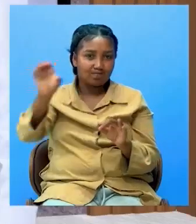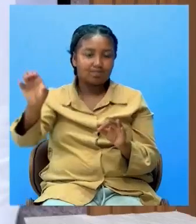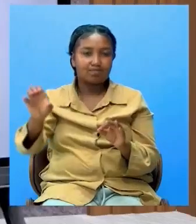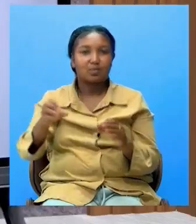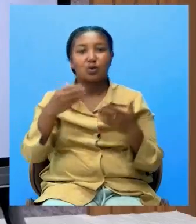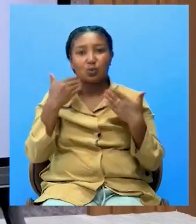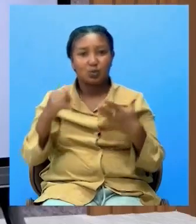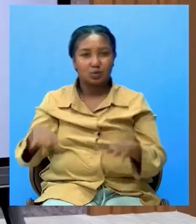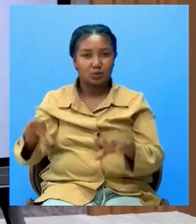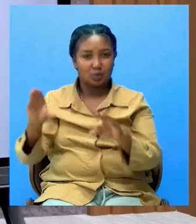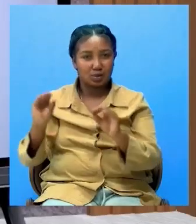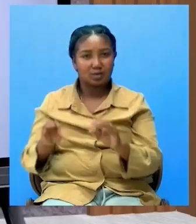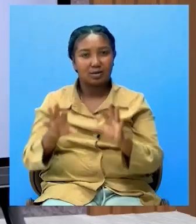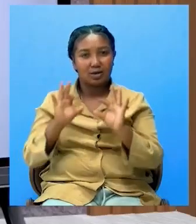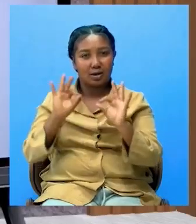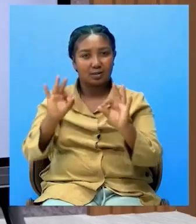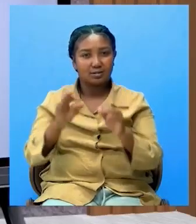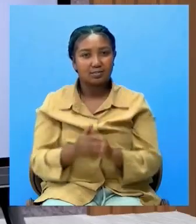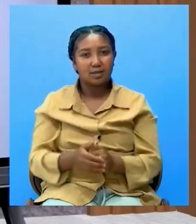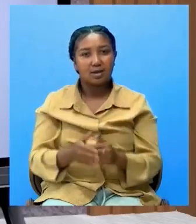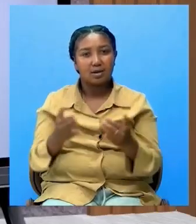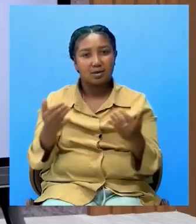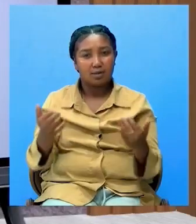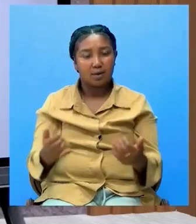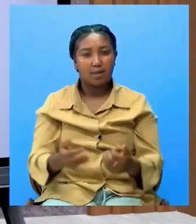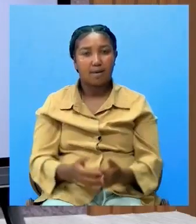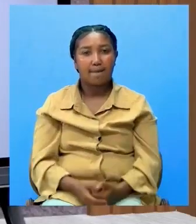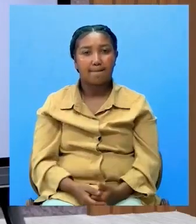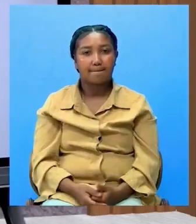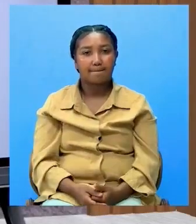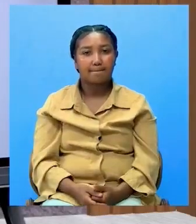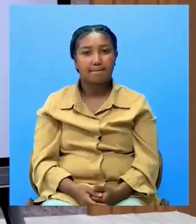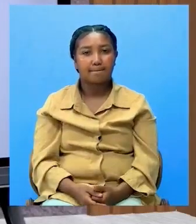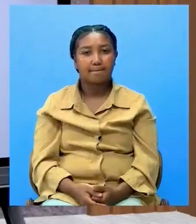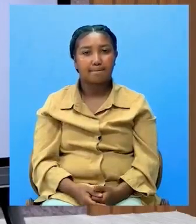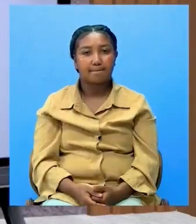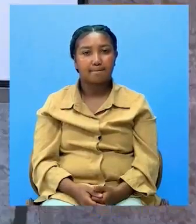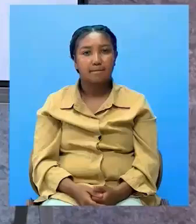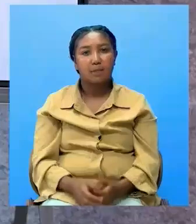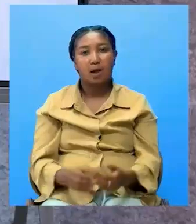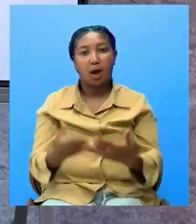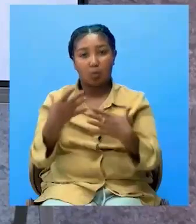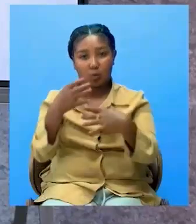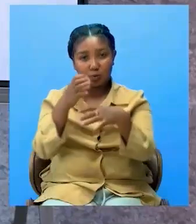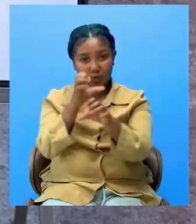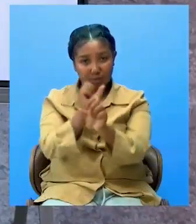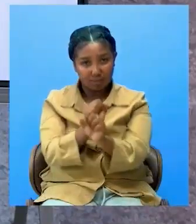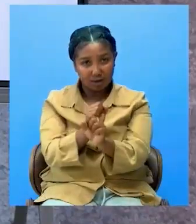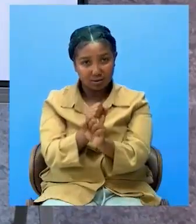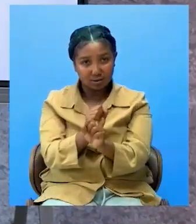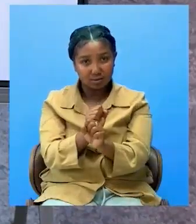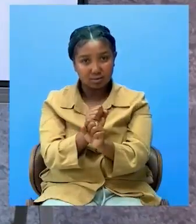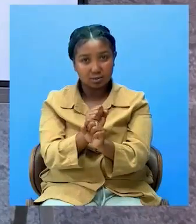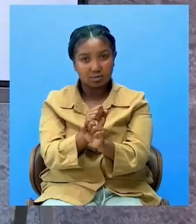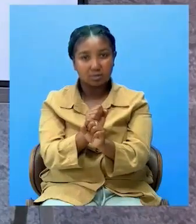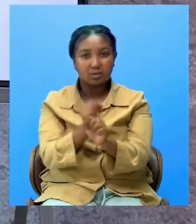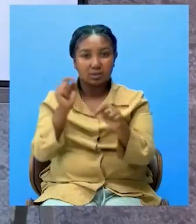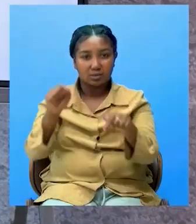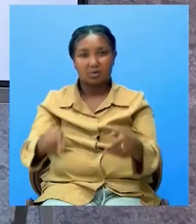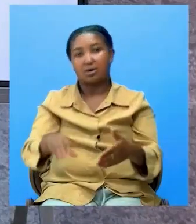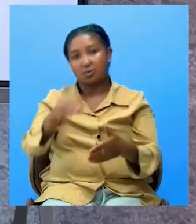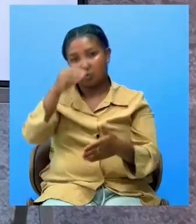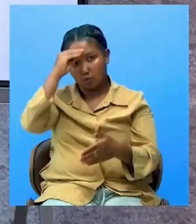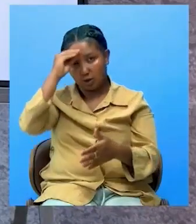Good students. Nice. Now, I'm going to summarize what we learned